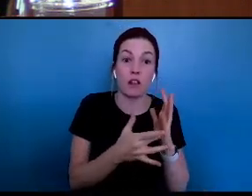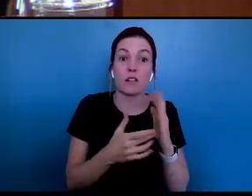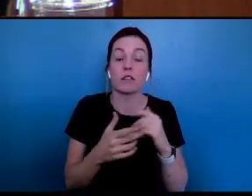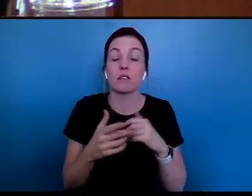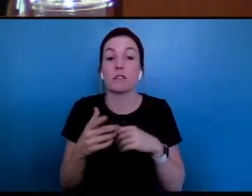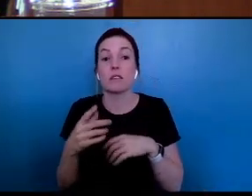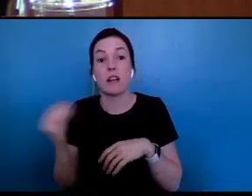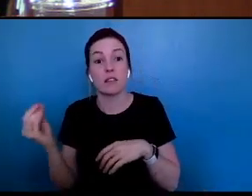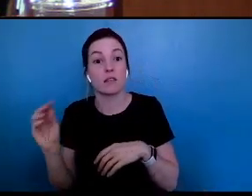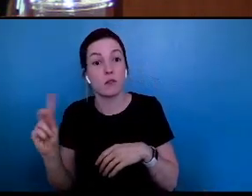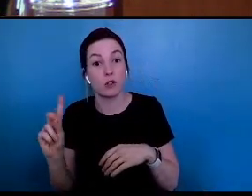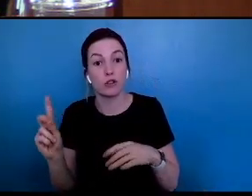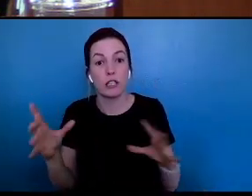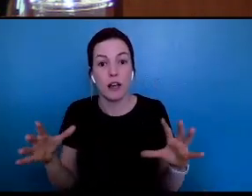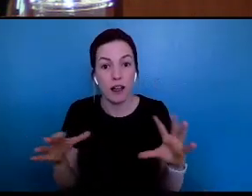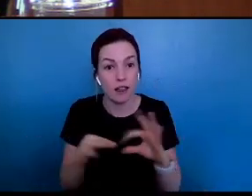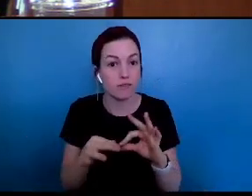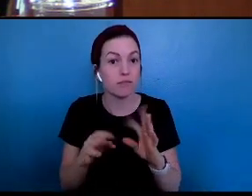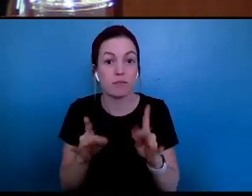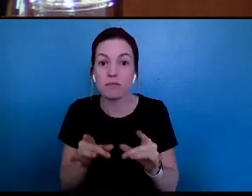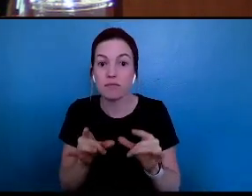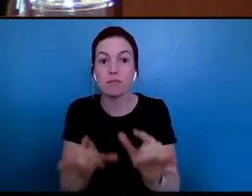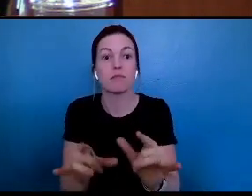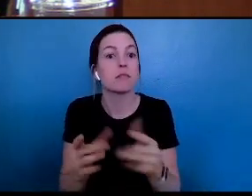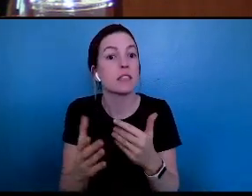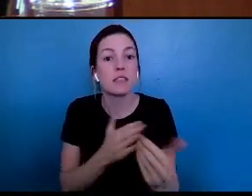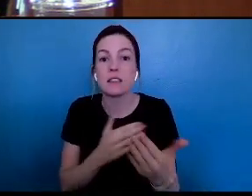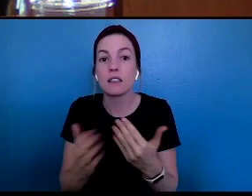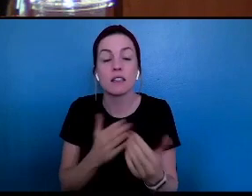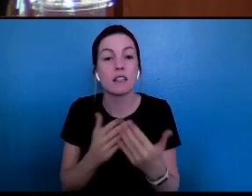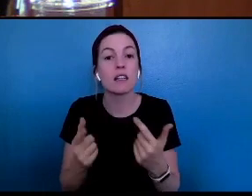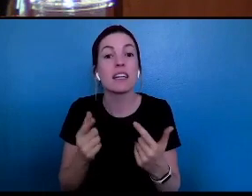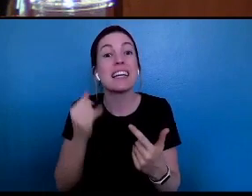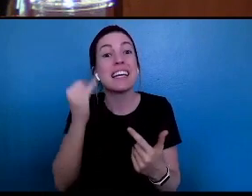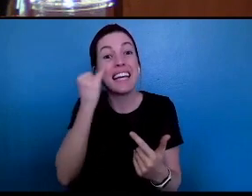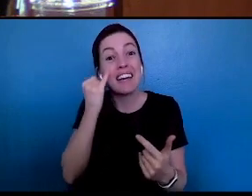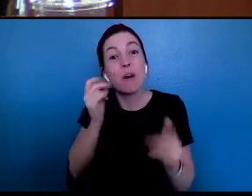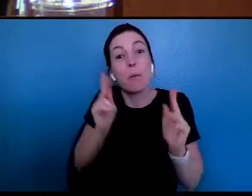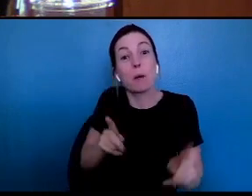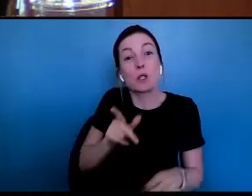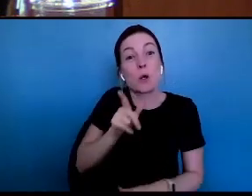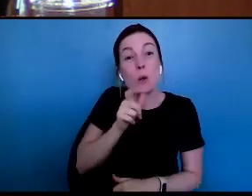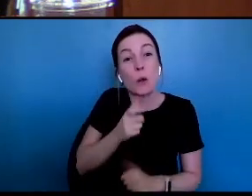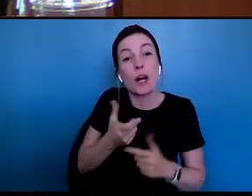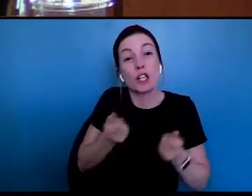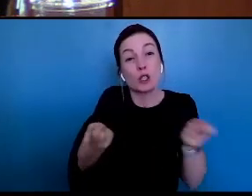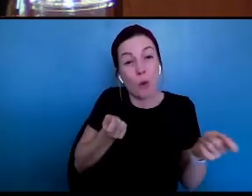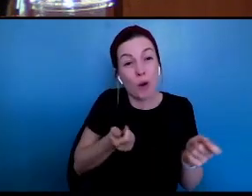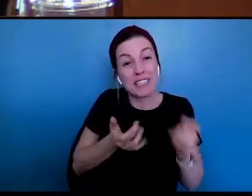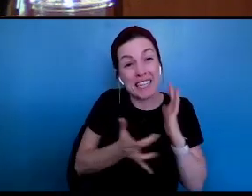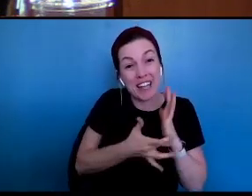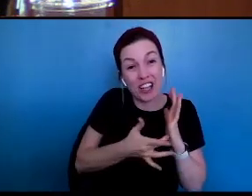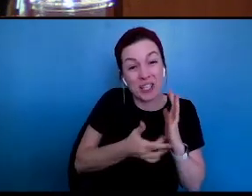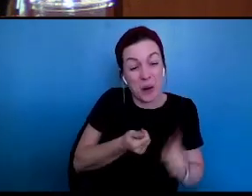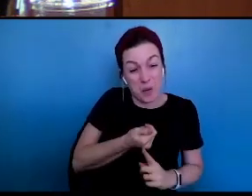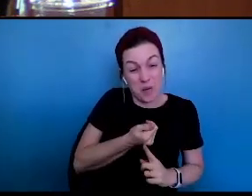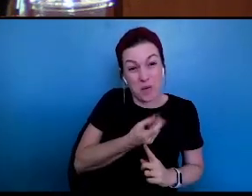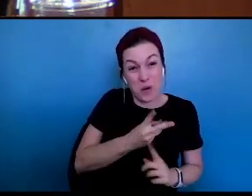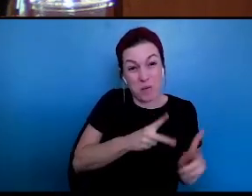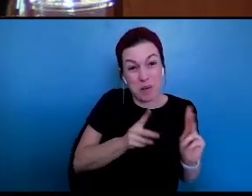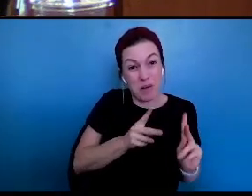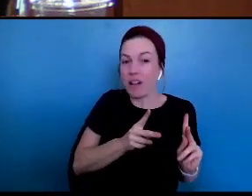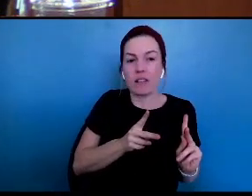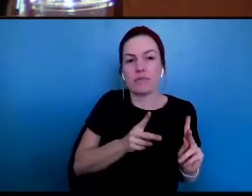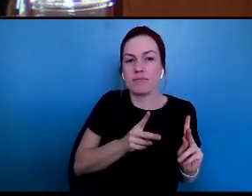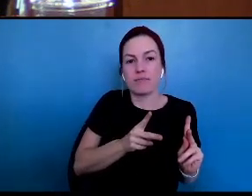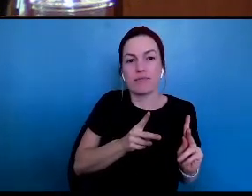whatever works perfectly, as long as they are in the hands of a few, it creates a dynamic where it becomes a